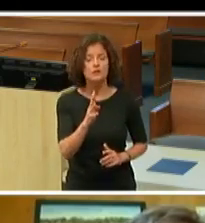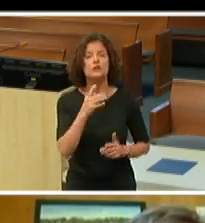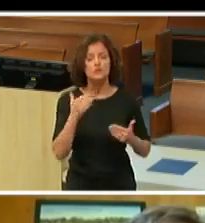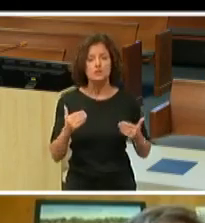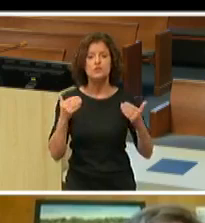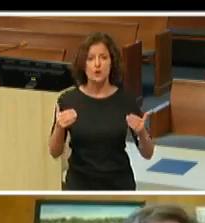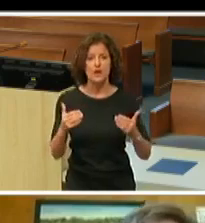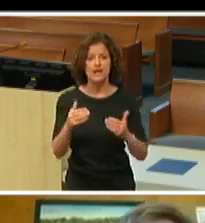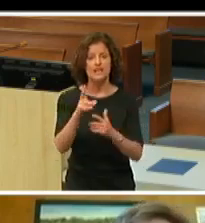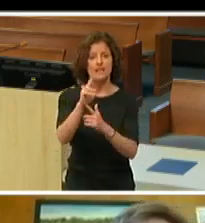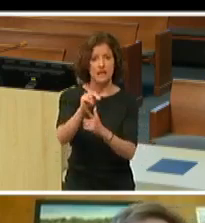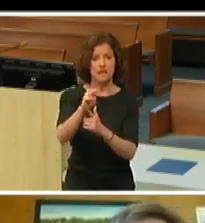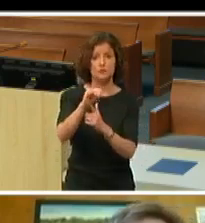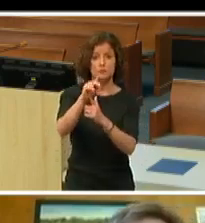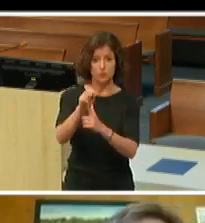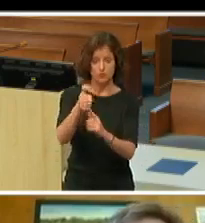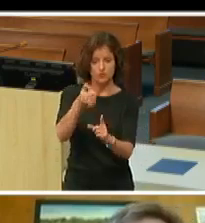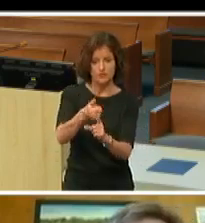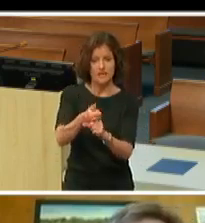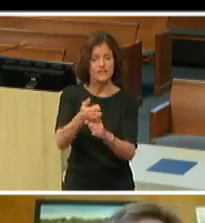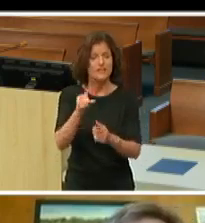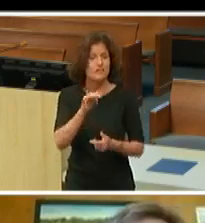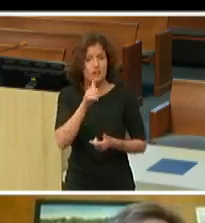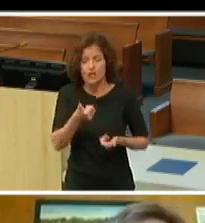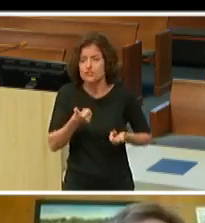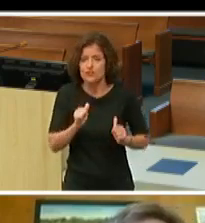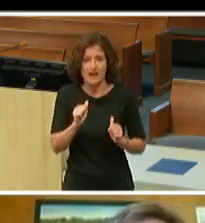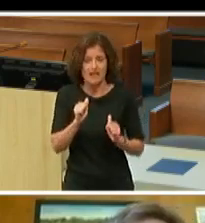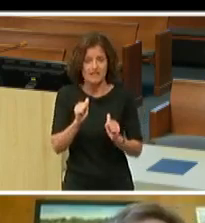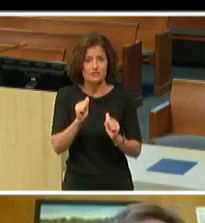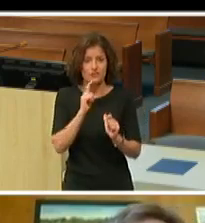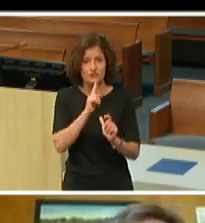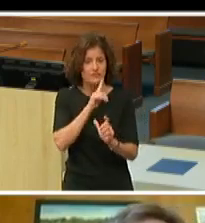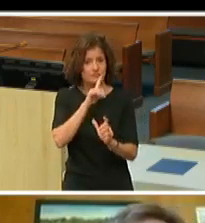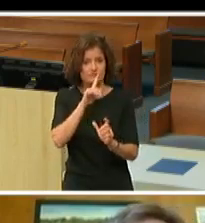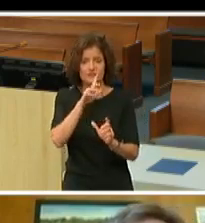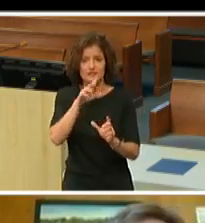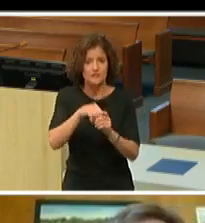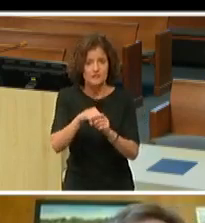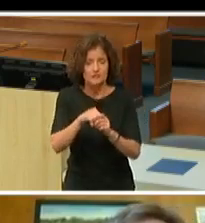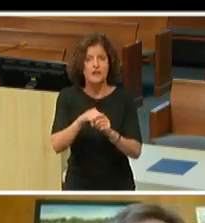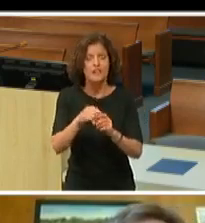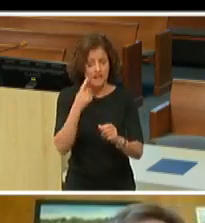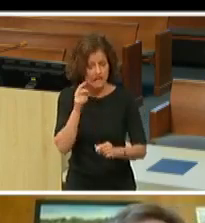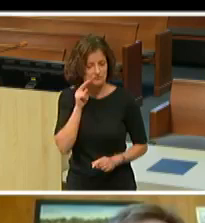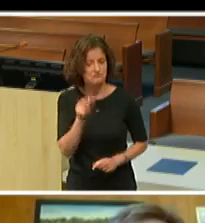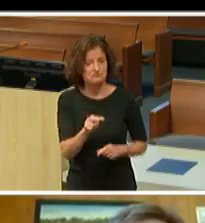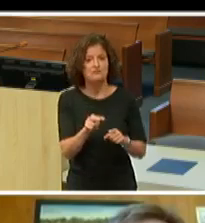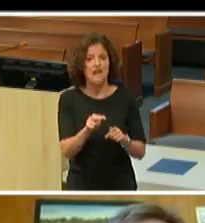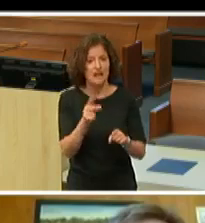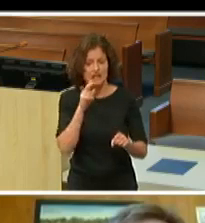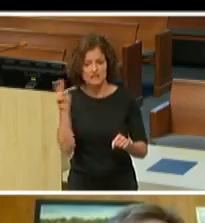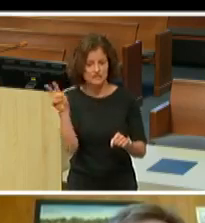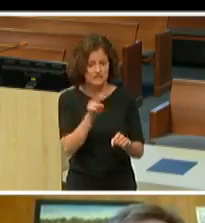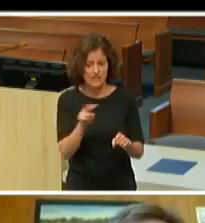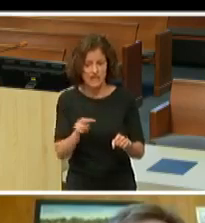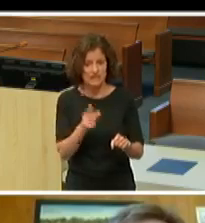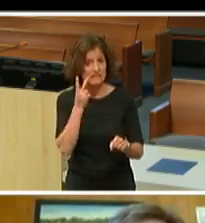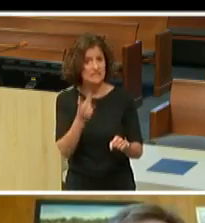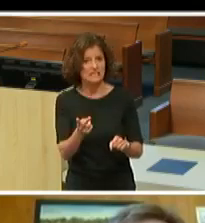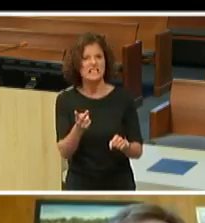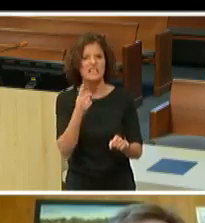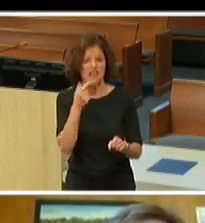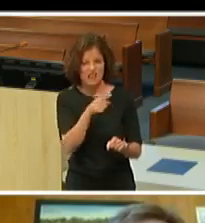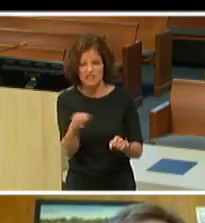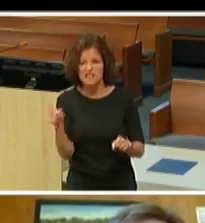and unmute yourself. And if you're not trying to get on the queue, then mute yourself, and then I can just quickly scan and see these are the